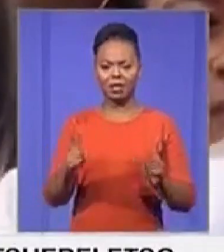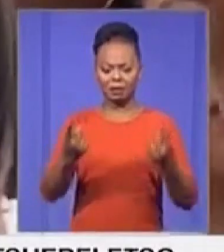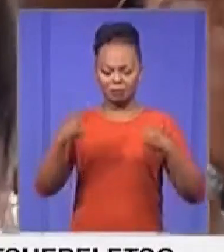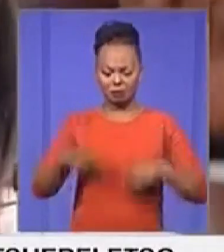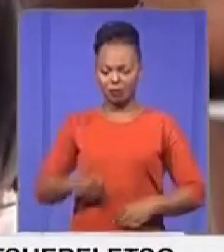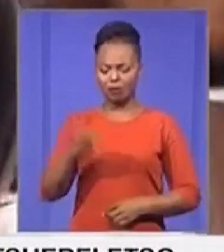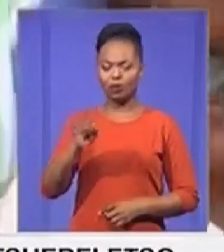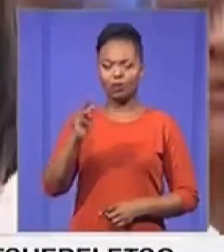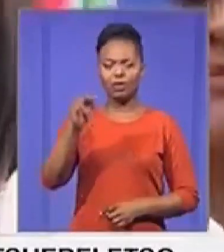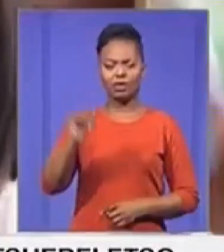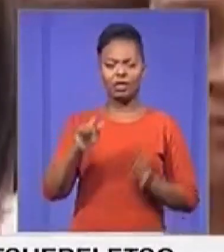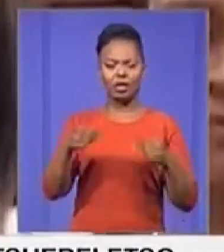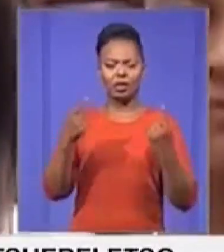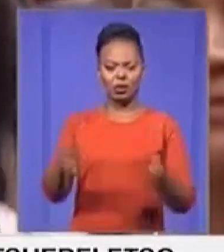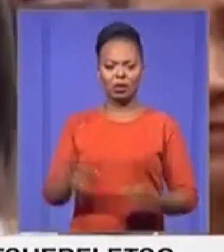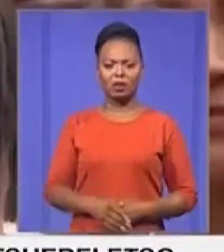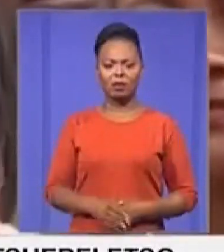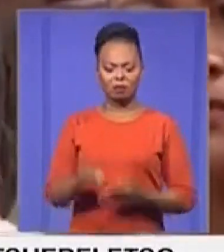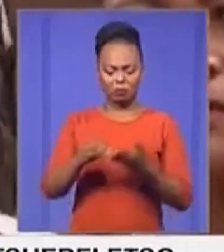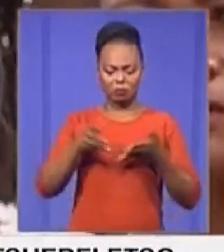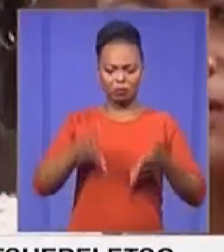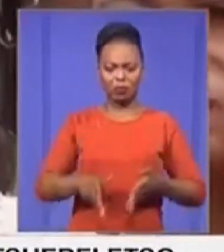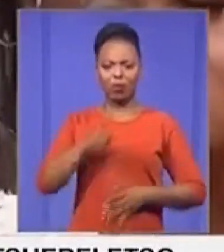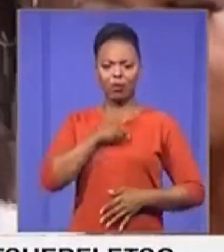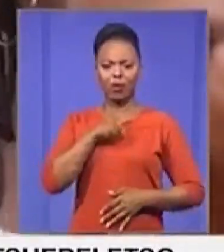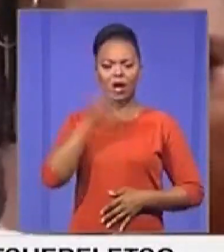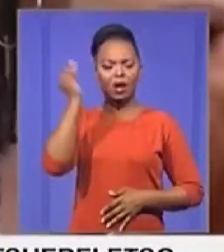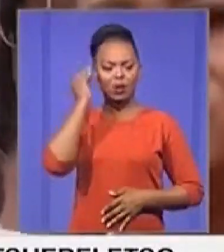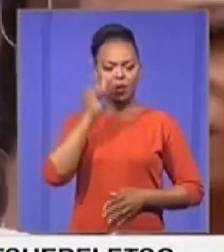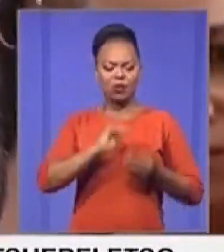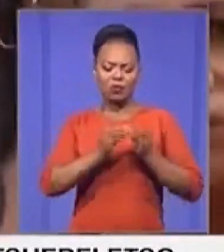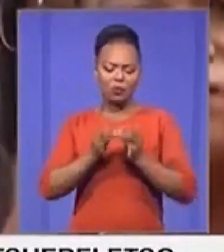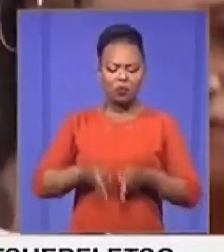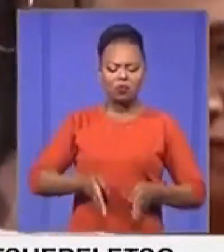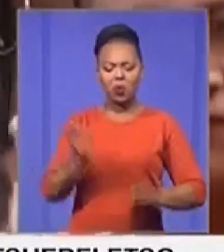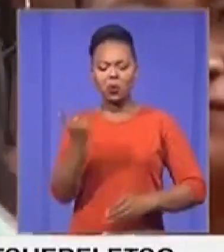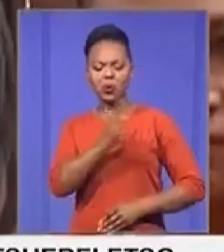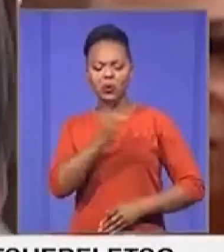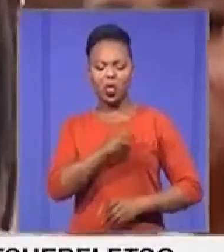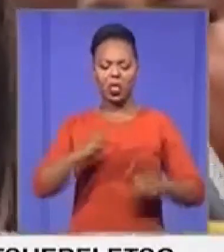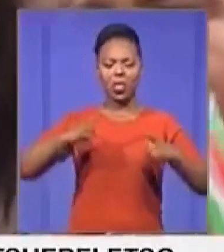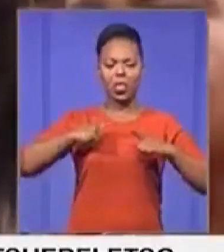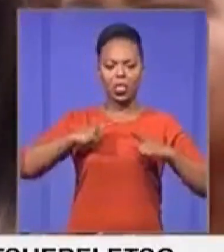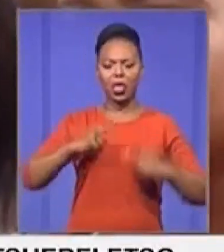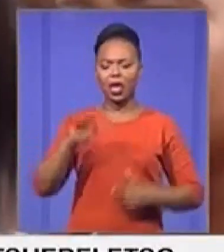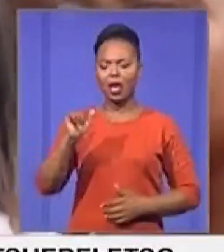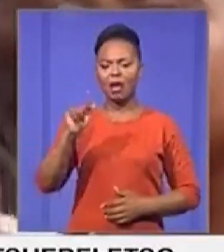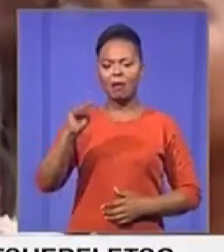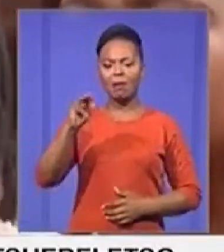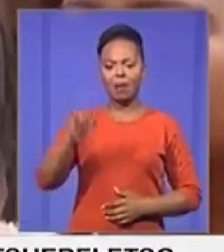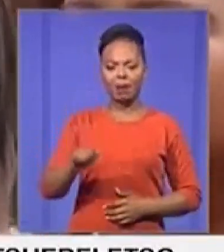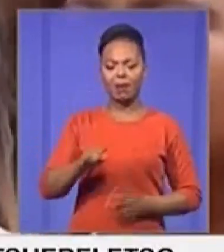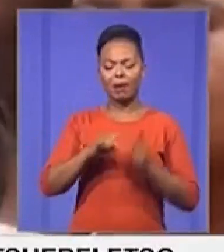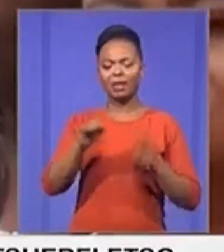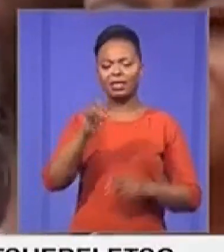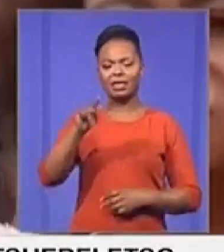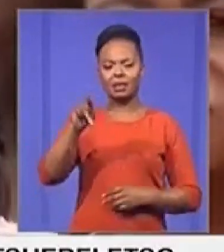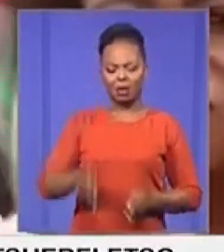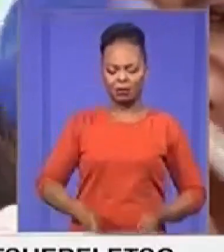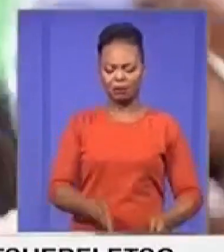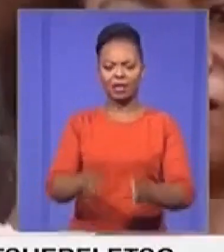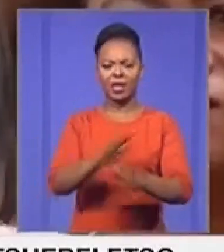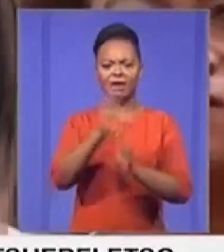ko Jobetina e bodile ba mo tlisa mo Alabama ba ile go ba itse gore ba dirile go gonne up to date mo Alabama mo Amamazel Park go na le ditsela go